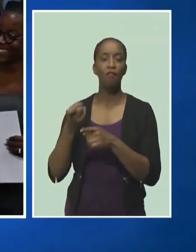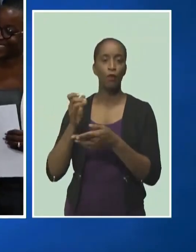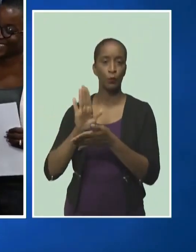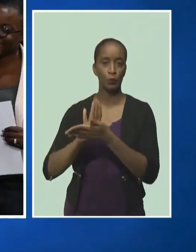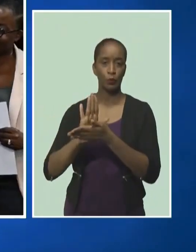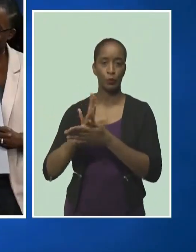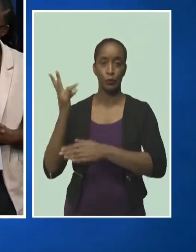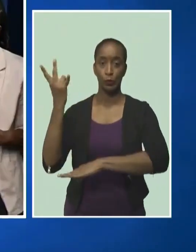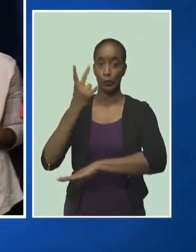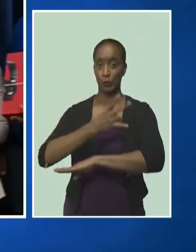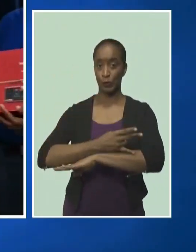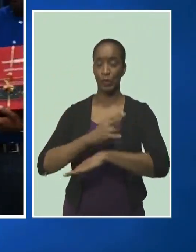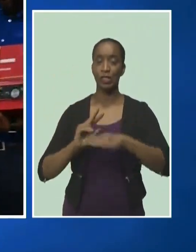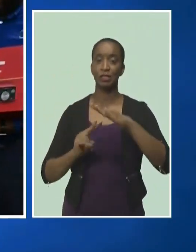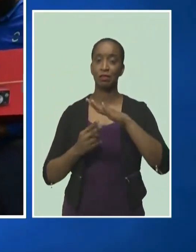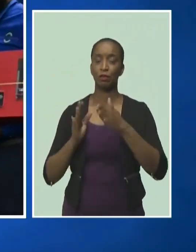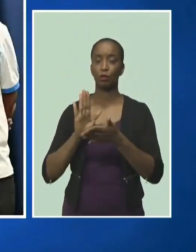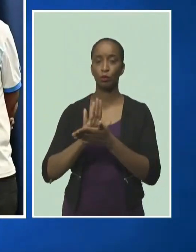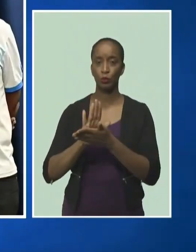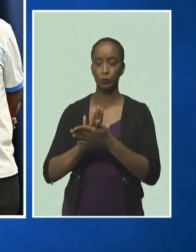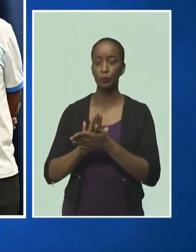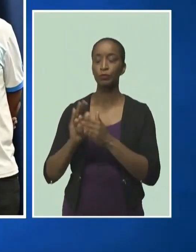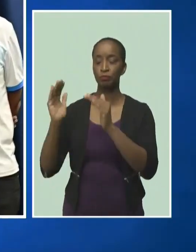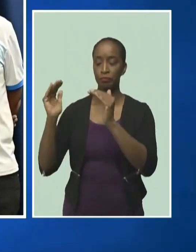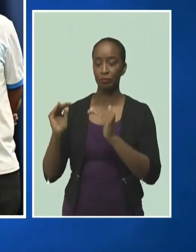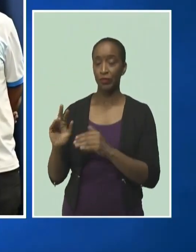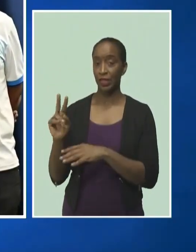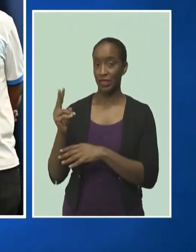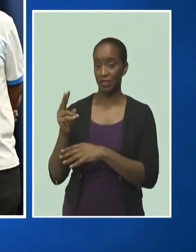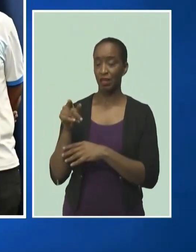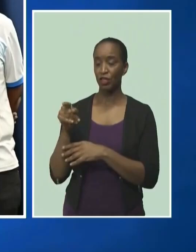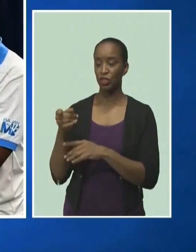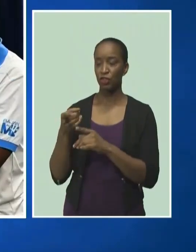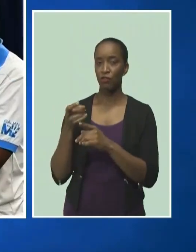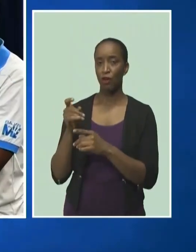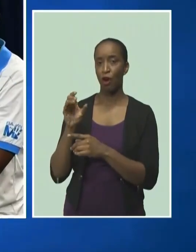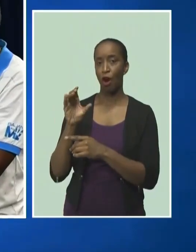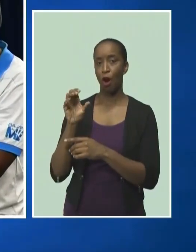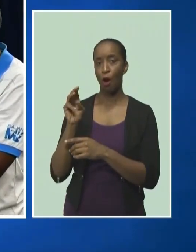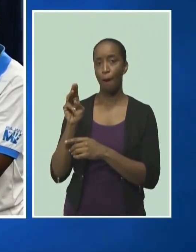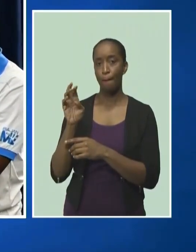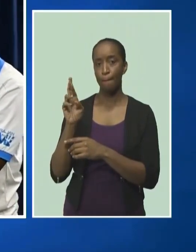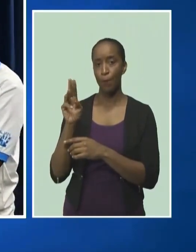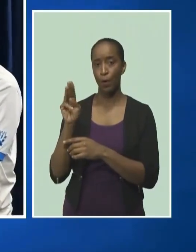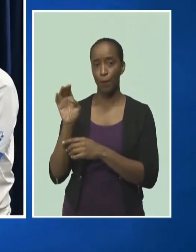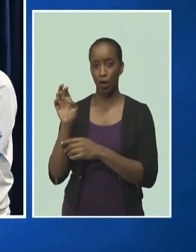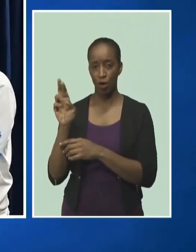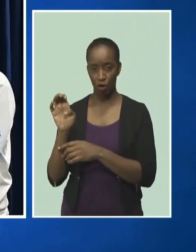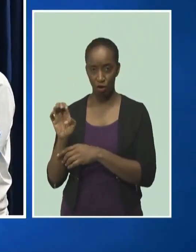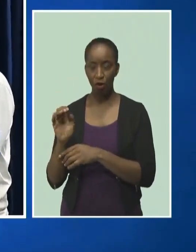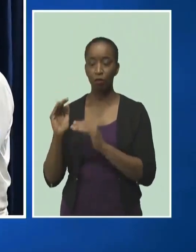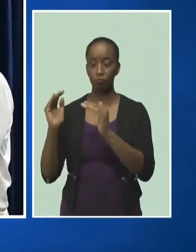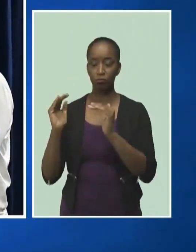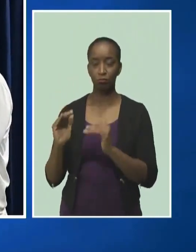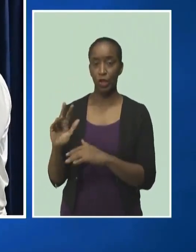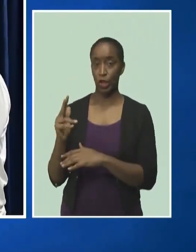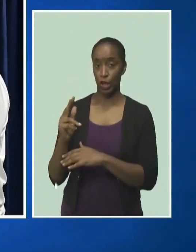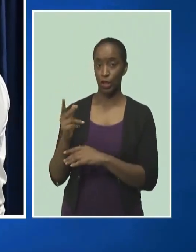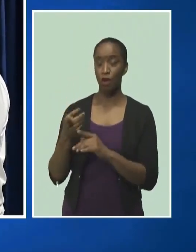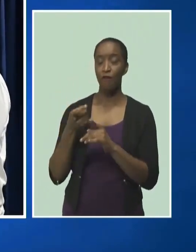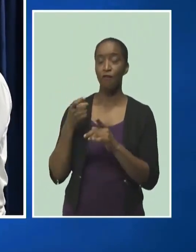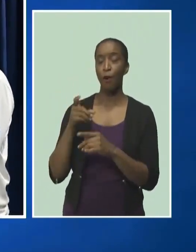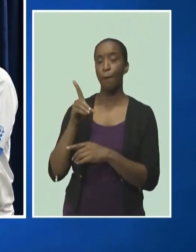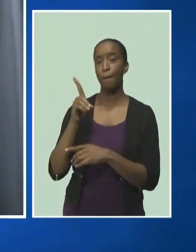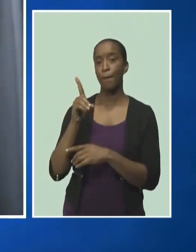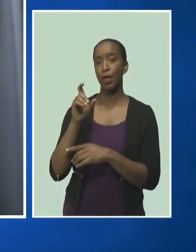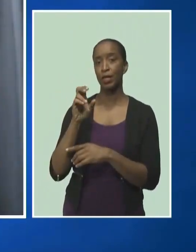Adventist Secondary School. They were followed by Joanna Hunt of Combermere School and Brianna Worrell and Zanera Leacock of the Darrell Jordan